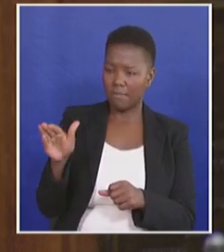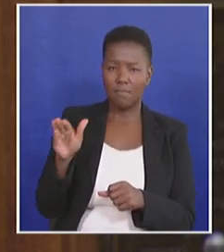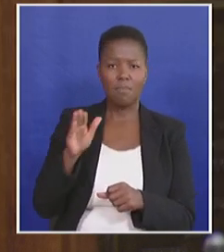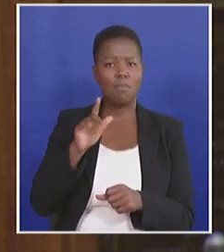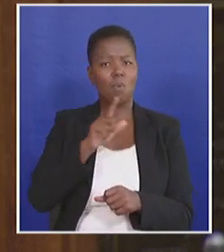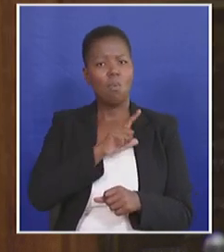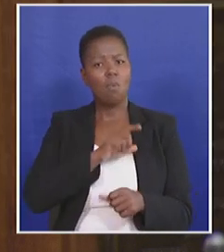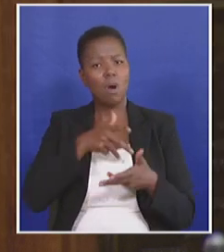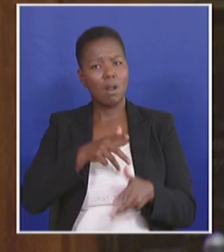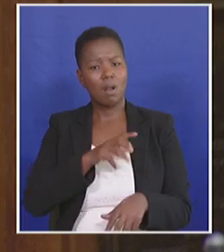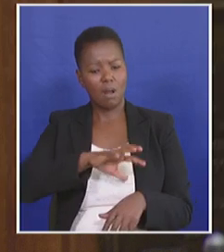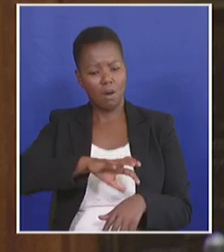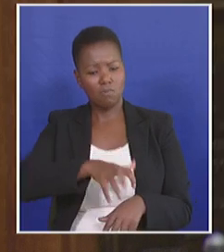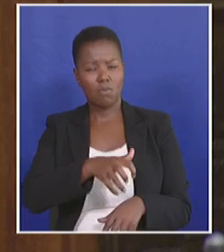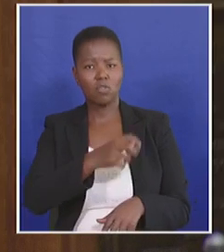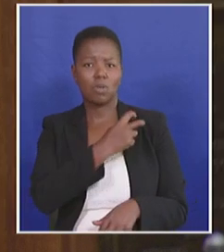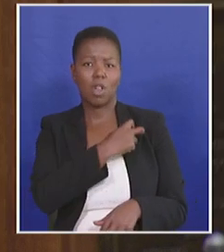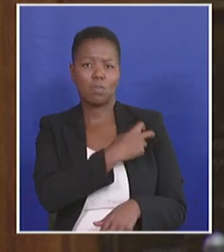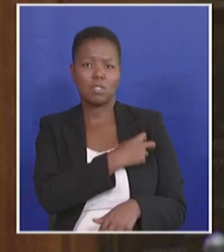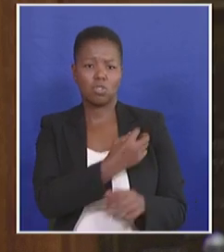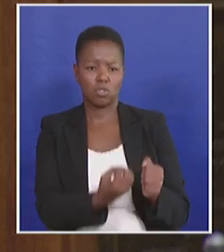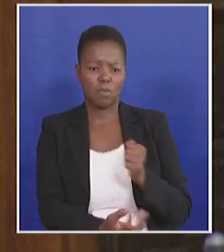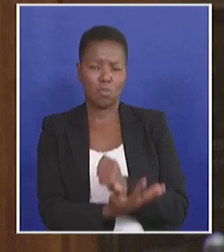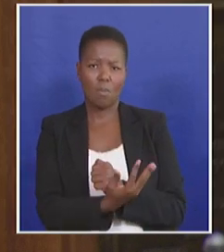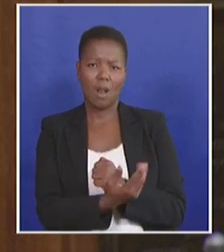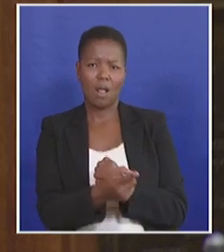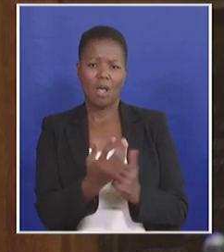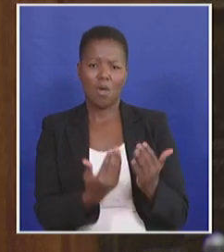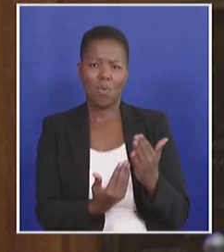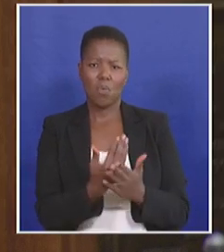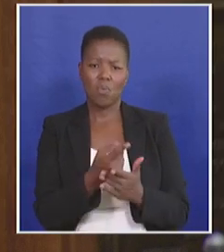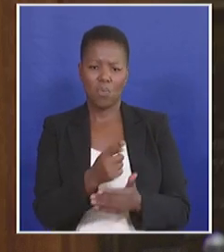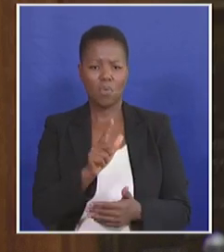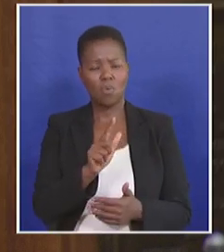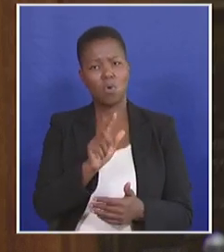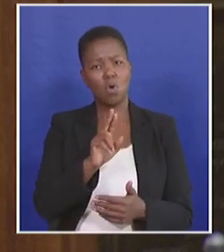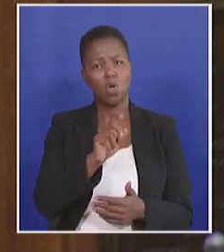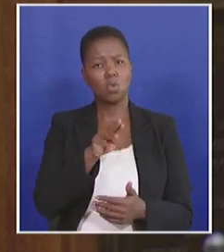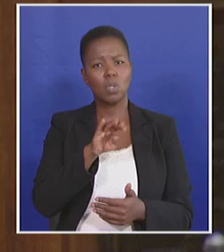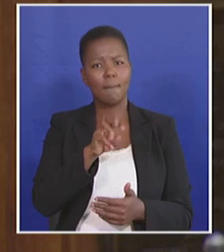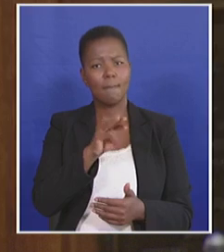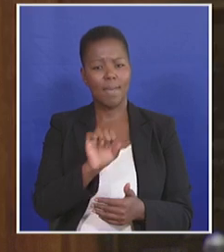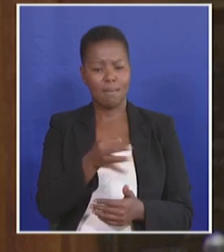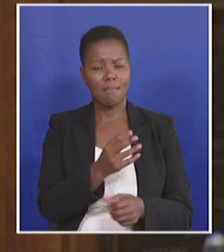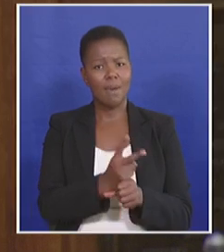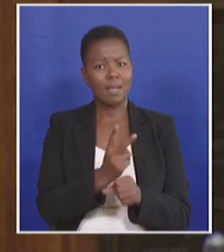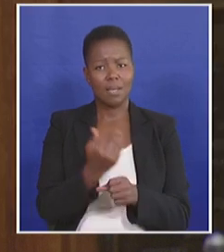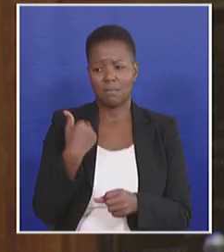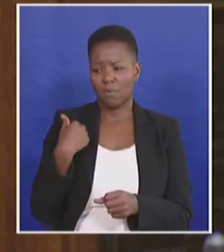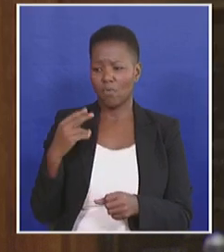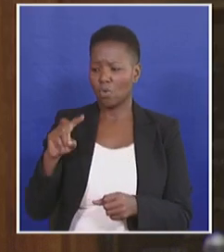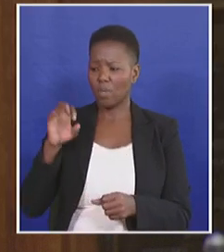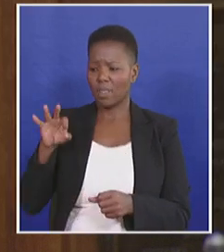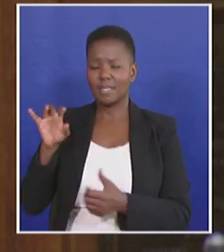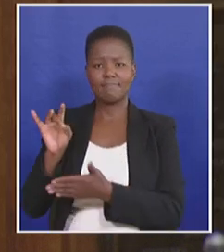Provincial Commissioner in Mpumalanga after he was first removed from the same position in 2013 in Gauteng, hours